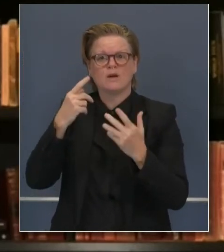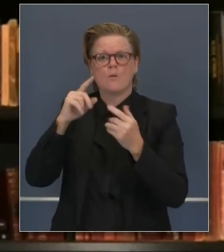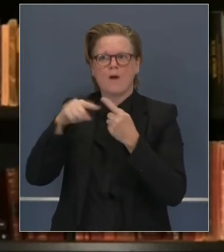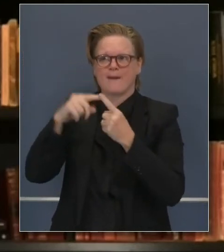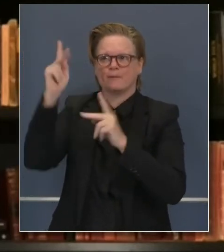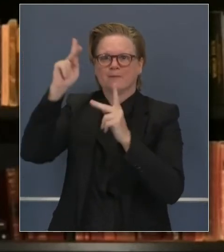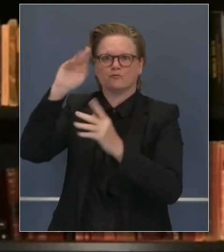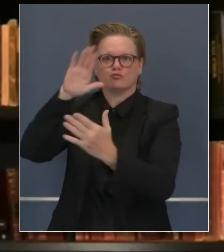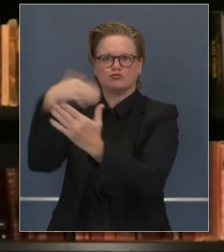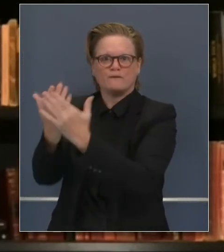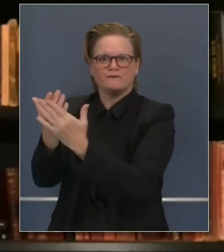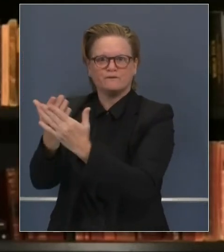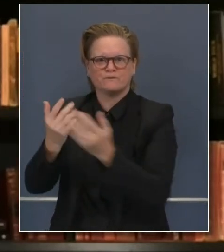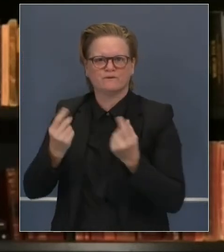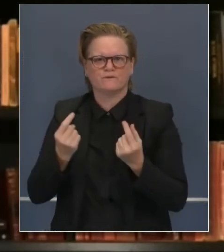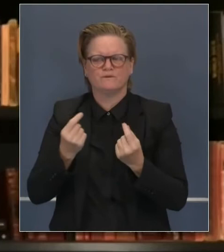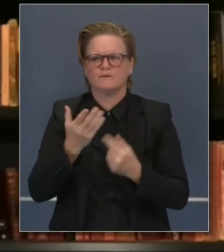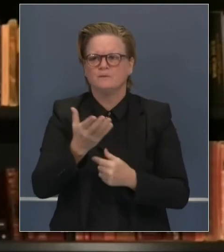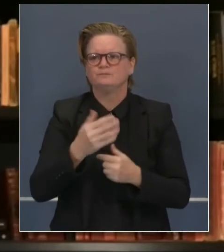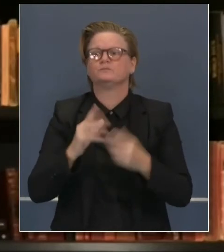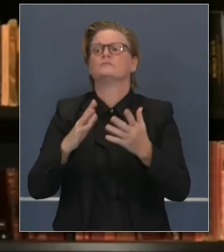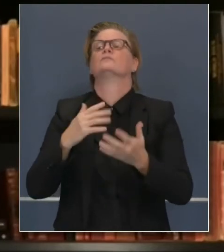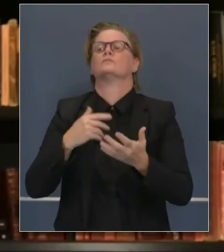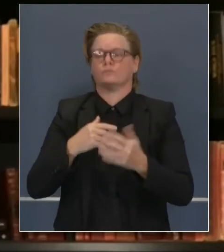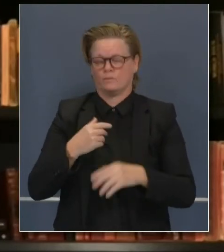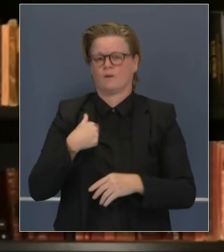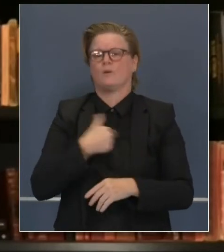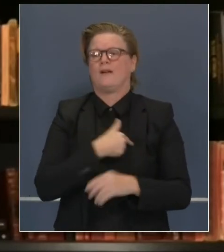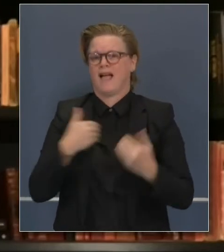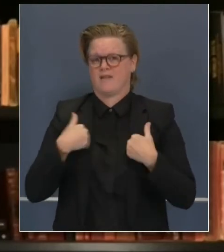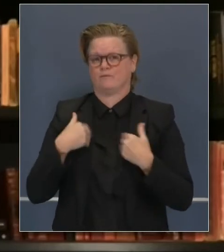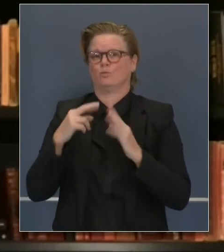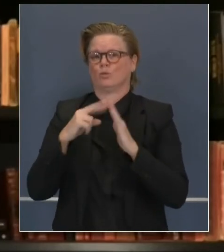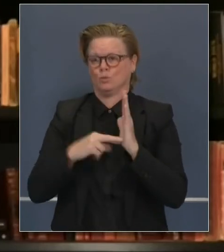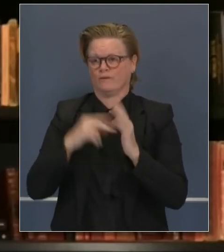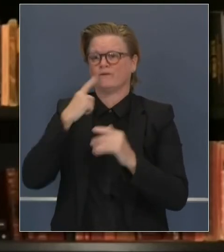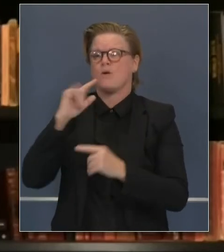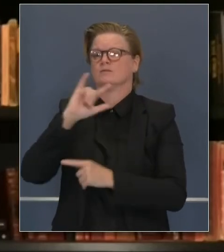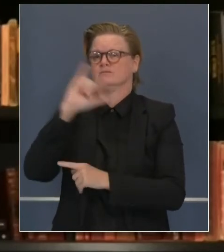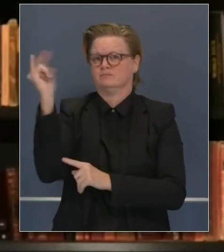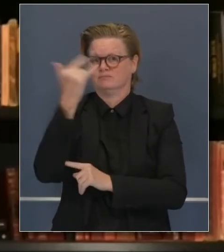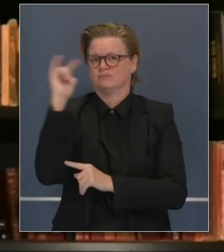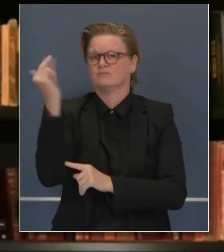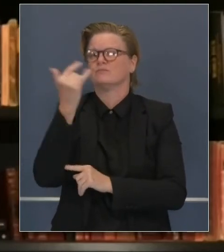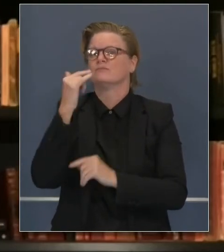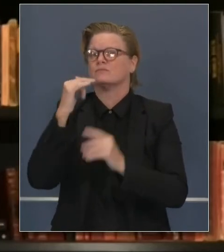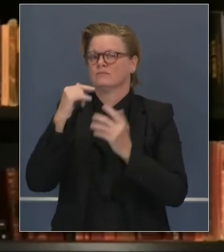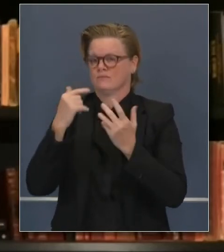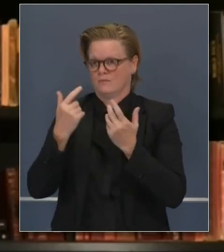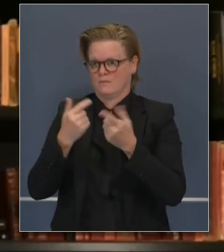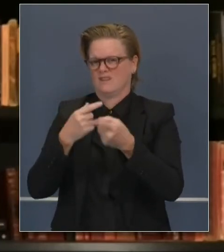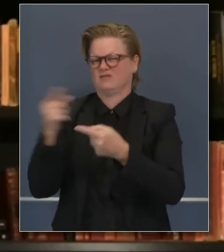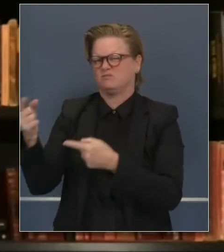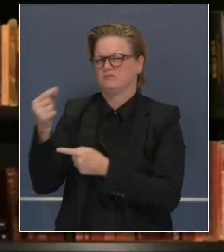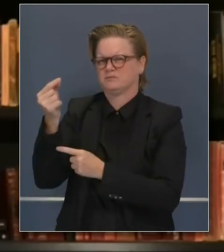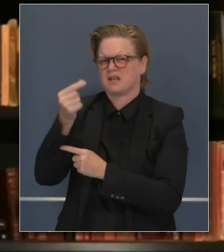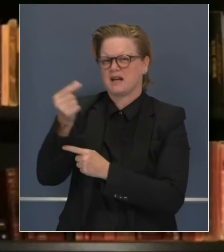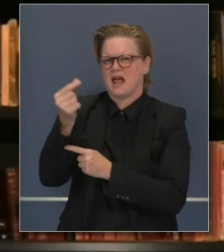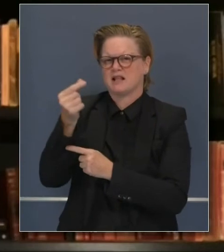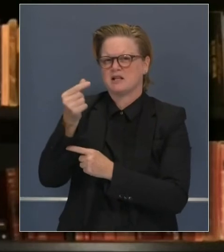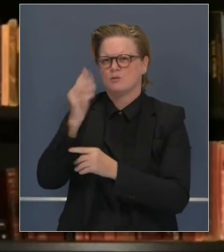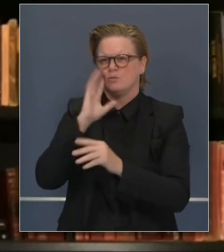to traveling. I'll have Dr. Galley talk a little bit more about that in a moment. Let me specifically talk about enforcement. We're seeing